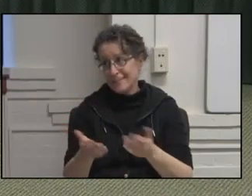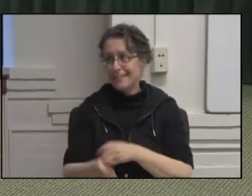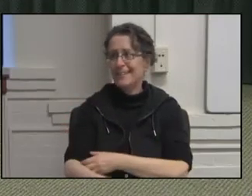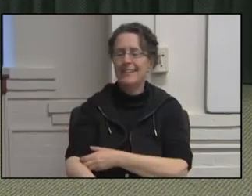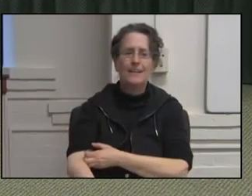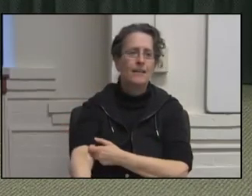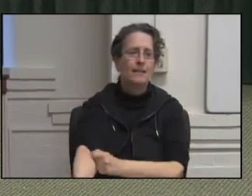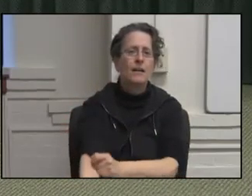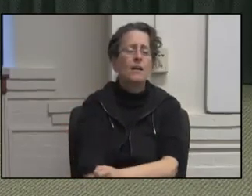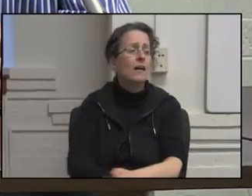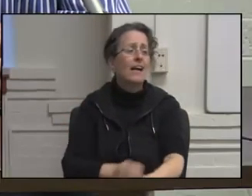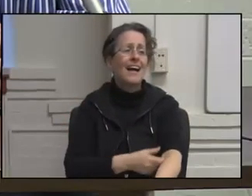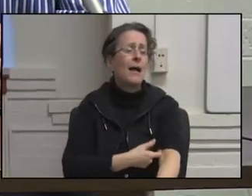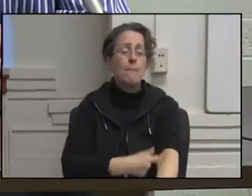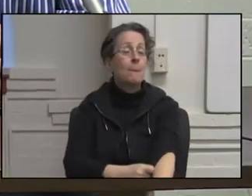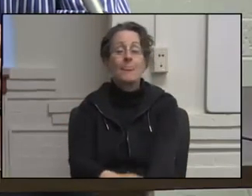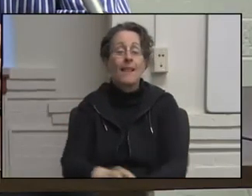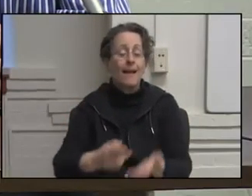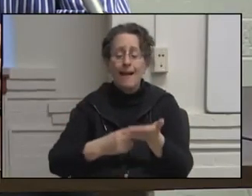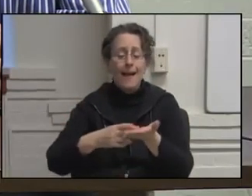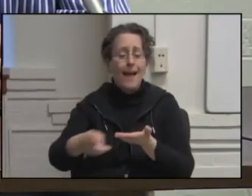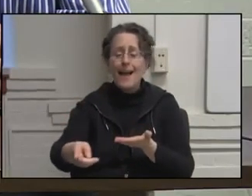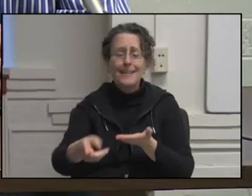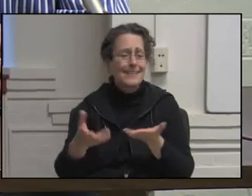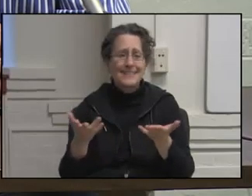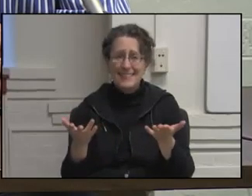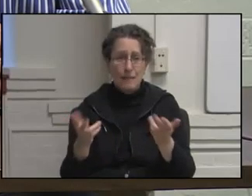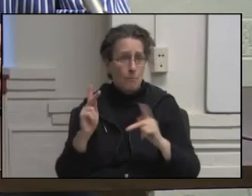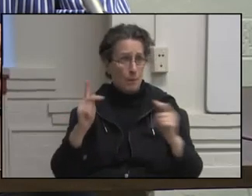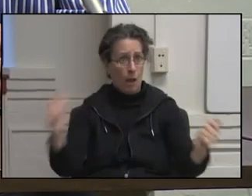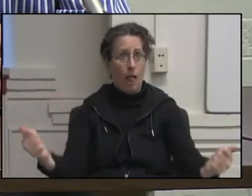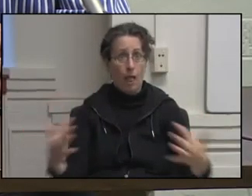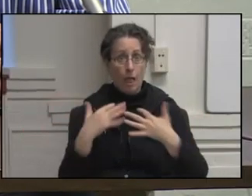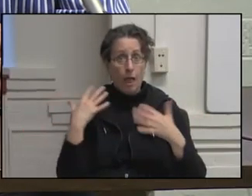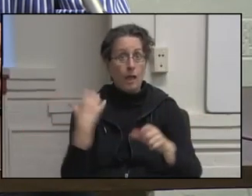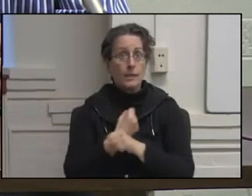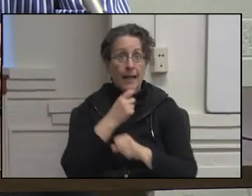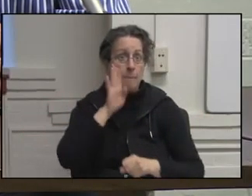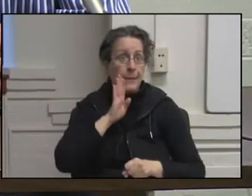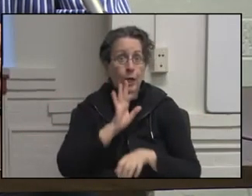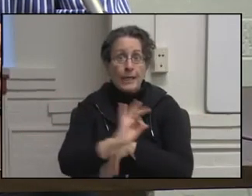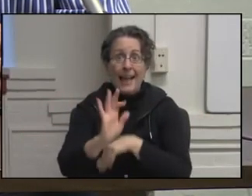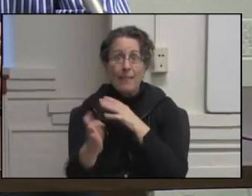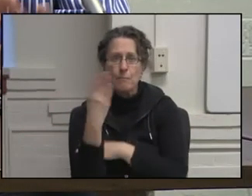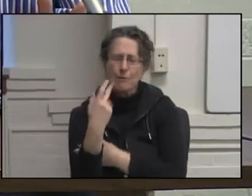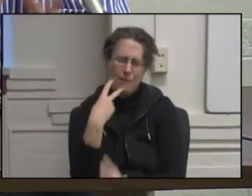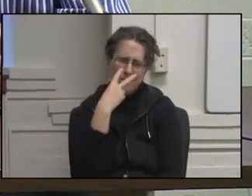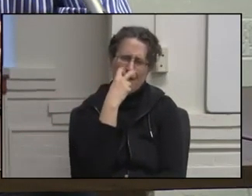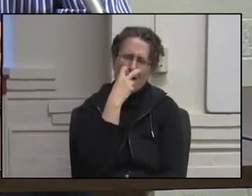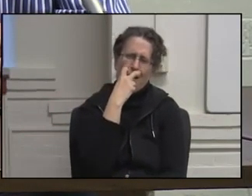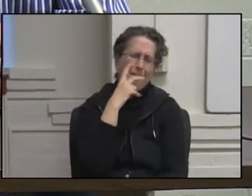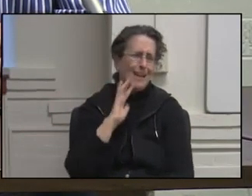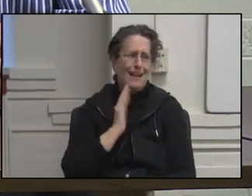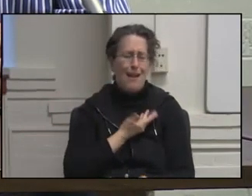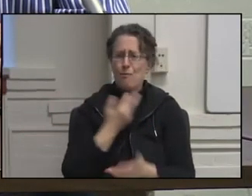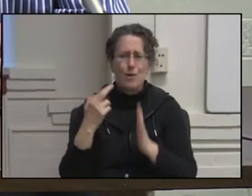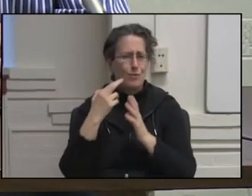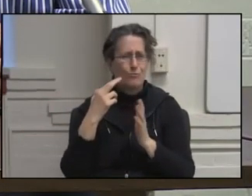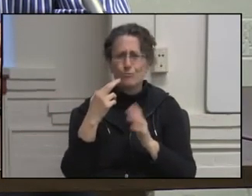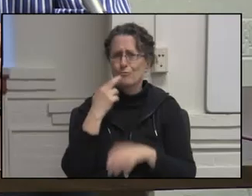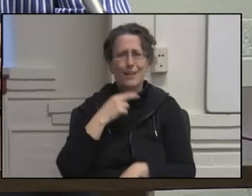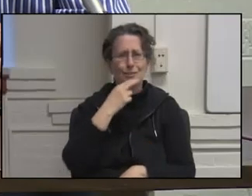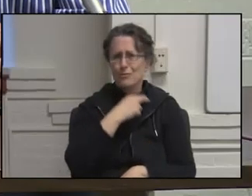I don't feel like it's our crowd. I mean, we don't. It's not like people are going to rush over to grab a beer at 9 a.m. We've never been that way. We don't open the restaurant